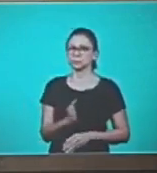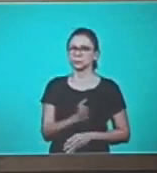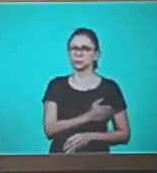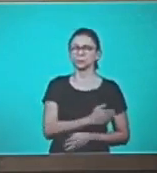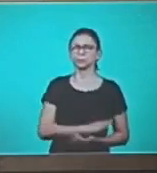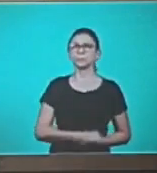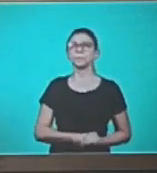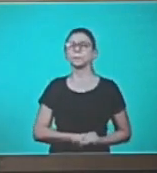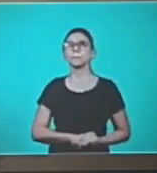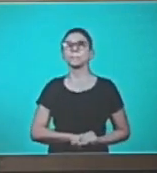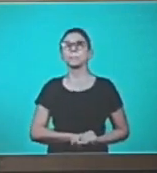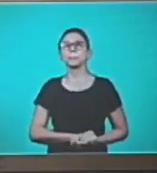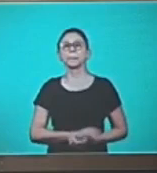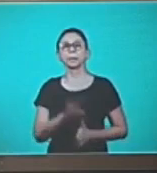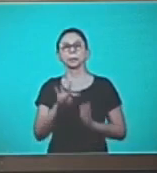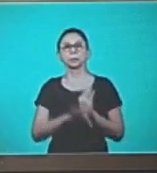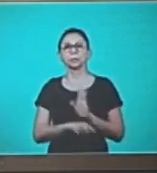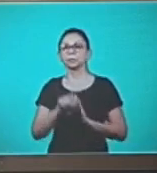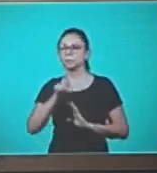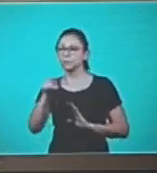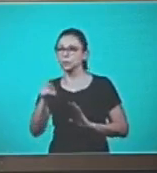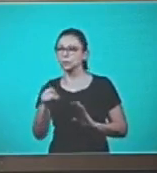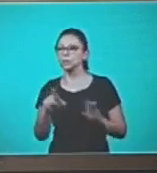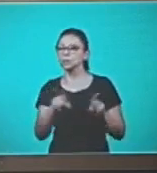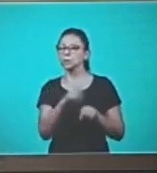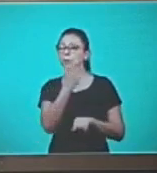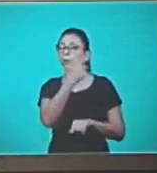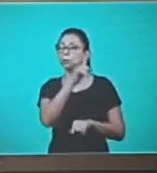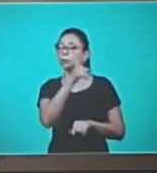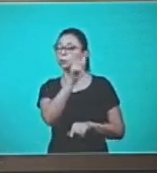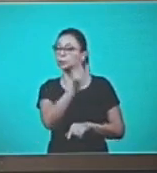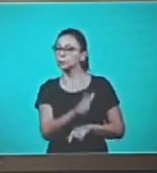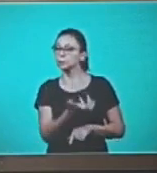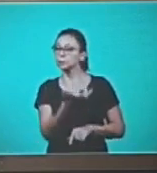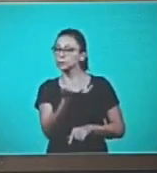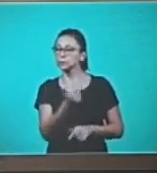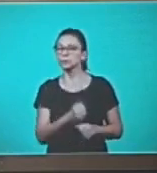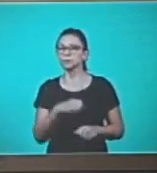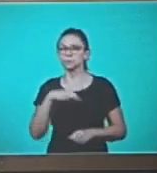So the text for you and whoever wants is in